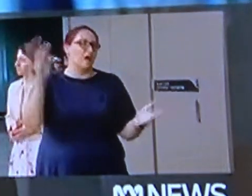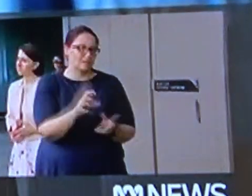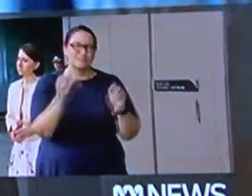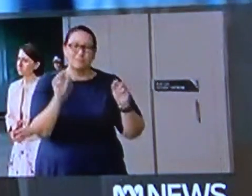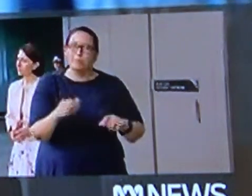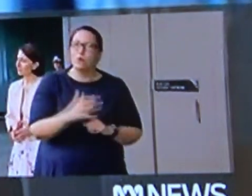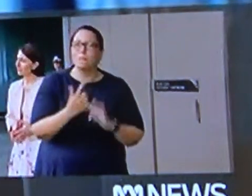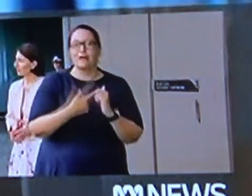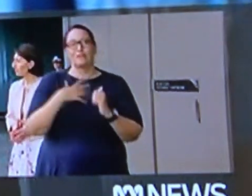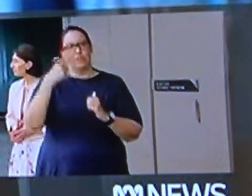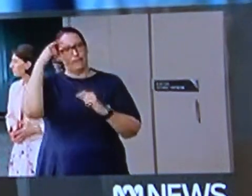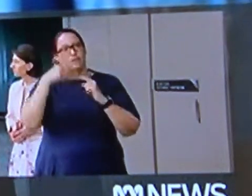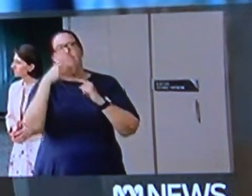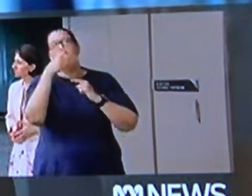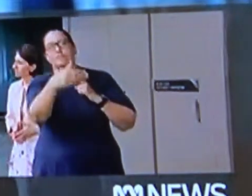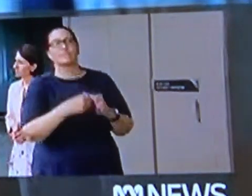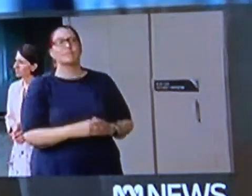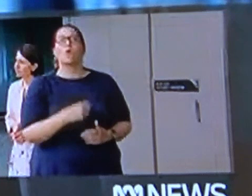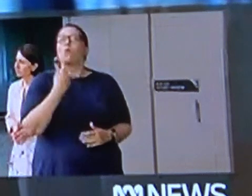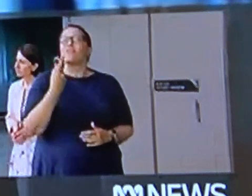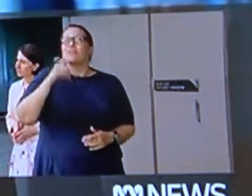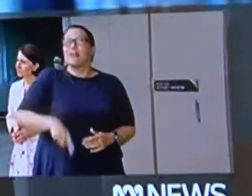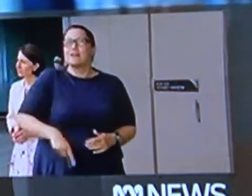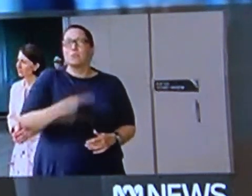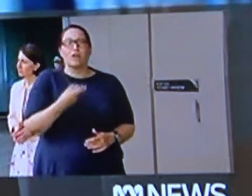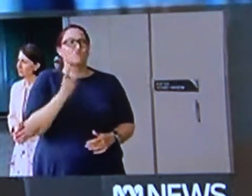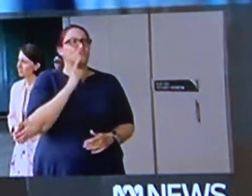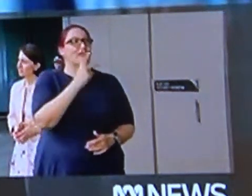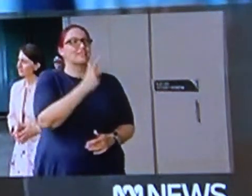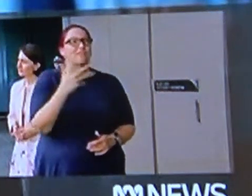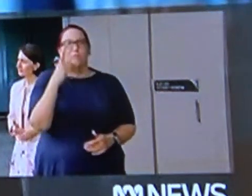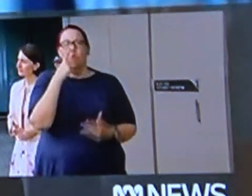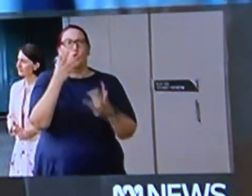proportion, we've got 1,185 overseas acquired,